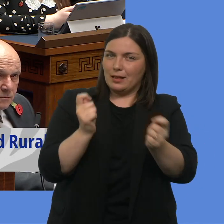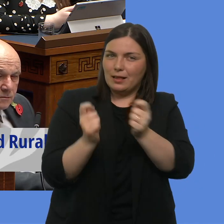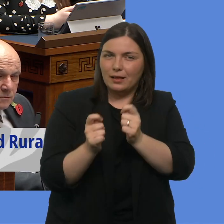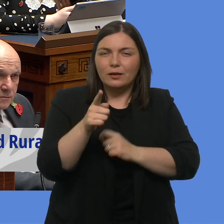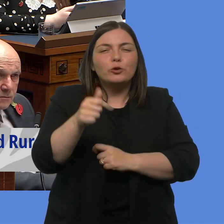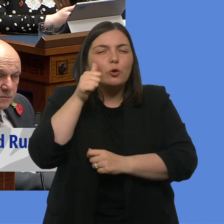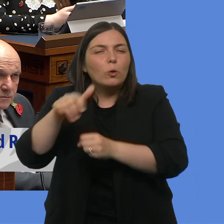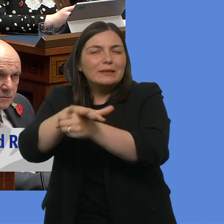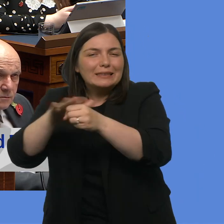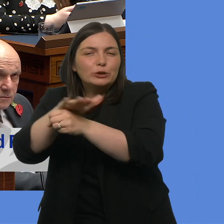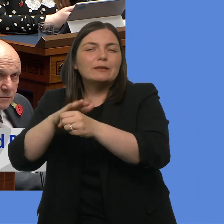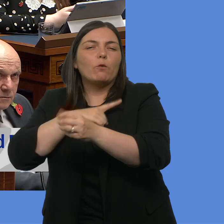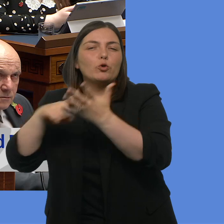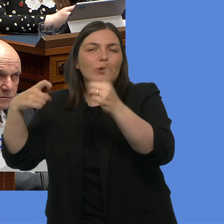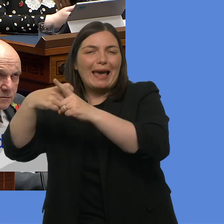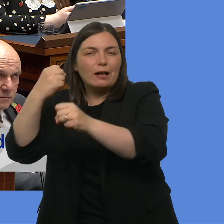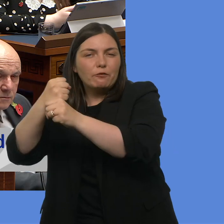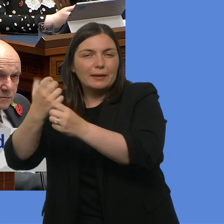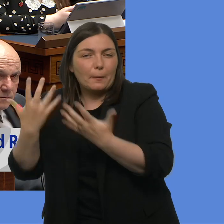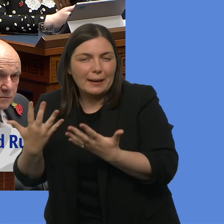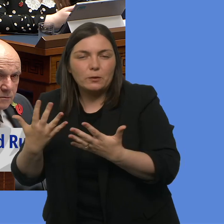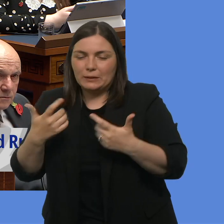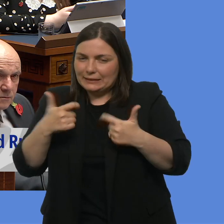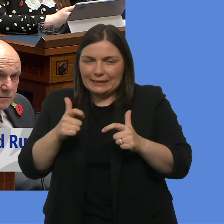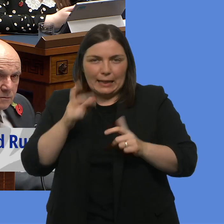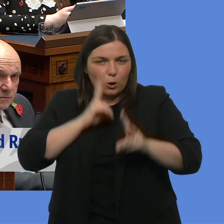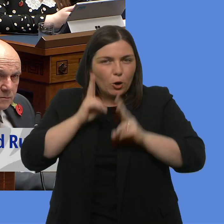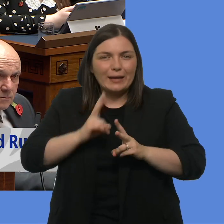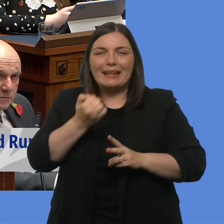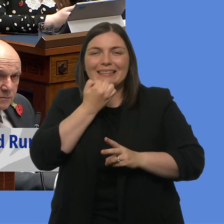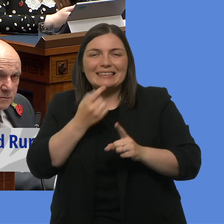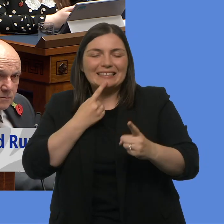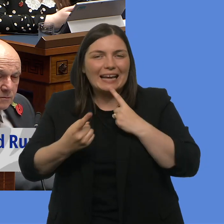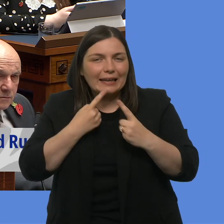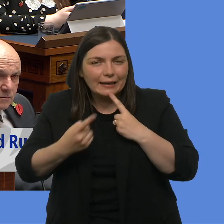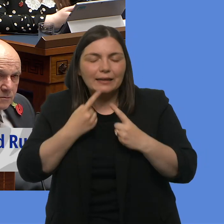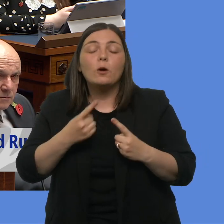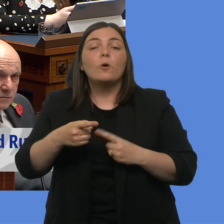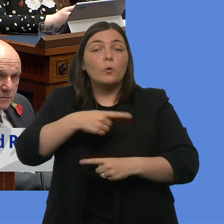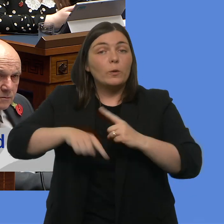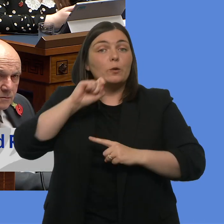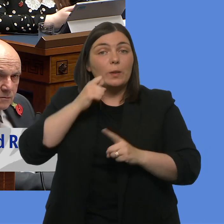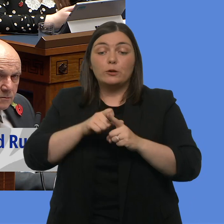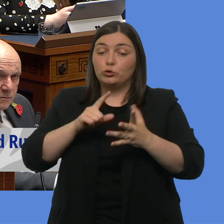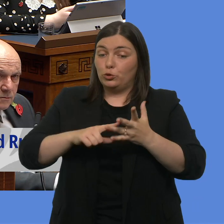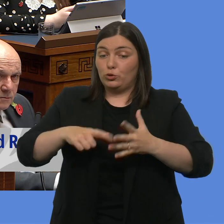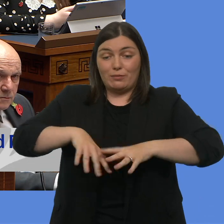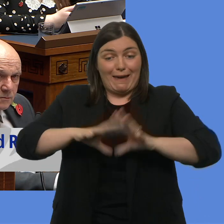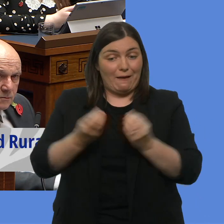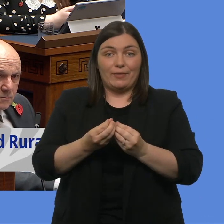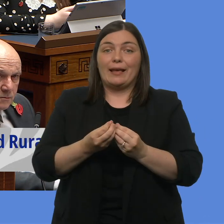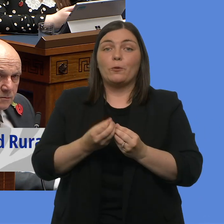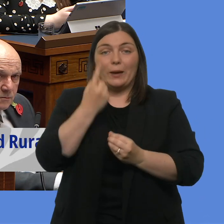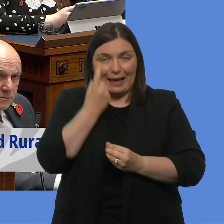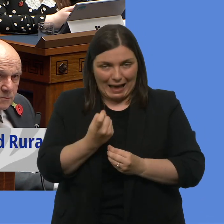in relation to this. We're working through the data around this and the different thresholds that are in place, and we'll do what we can to do that. I've engaged with the Finance Minister